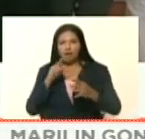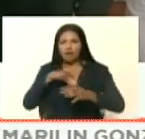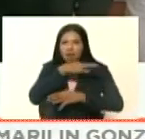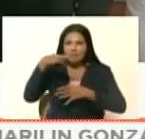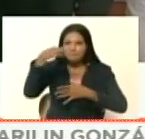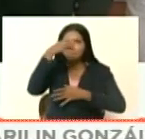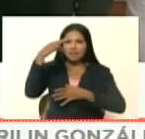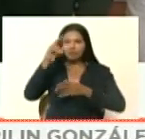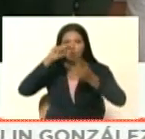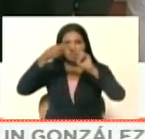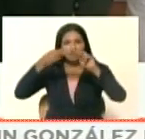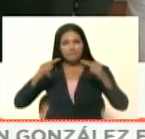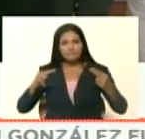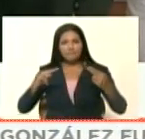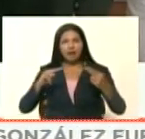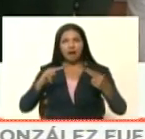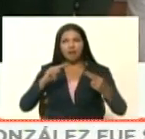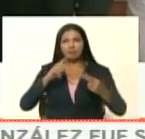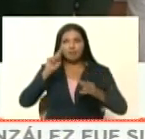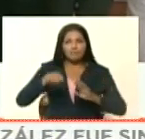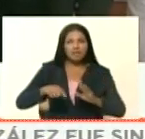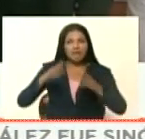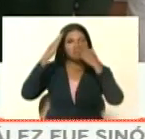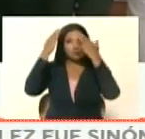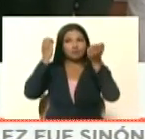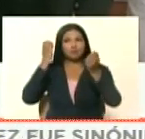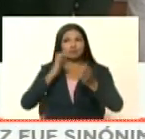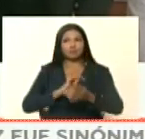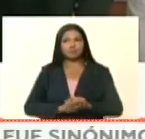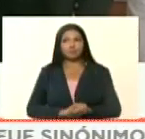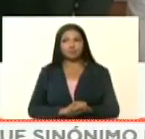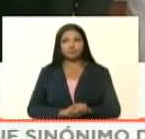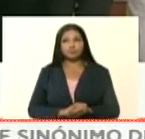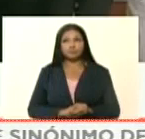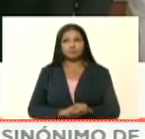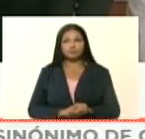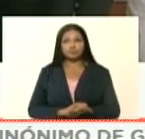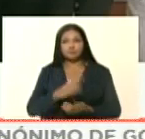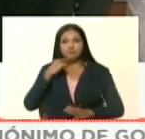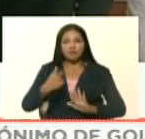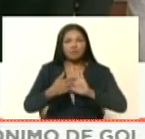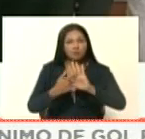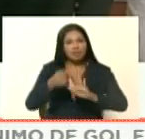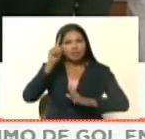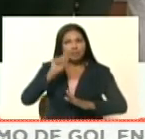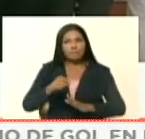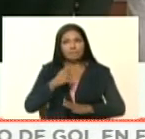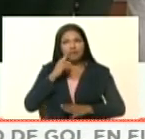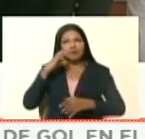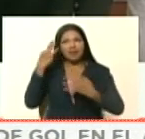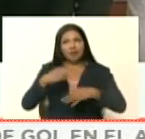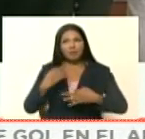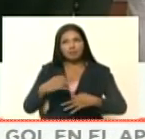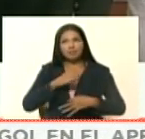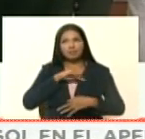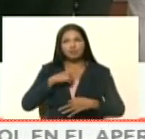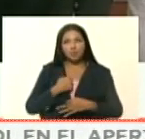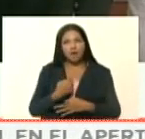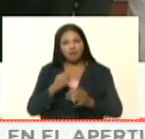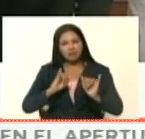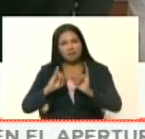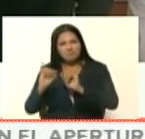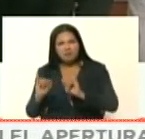espíritu de paz y de diplomacia para demostrar la verdad del